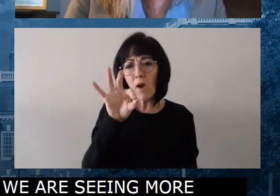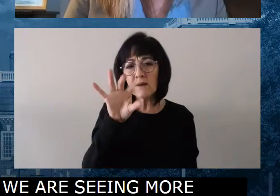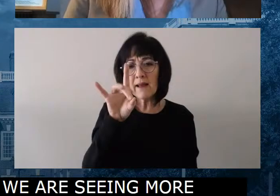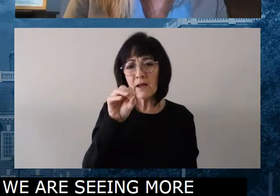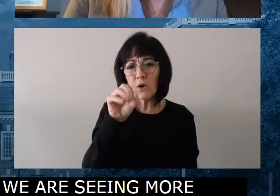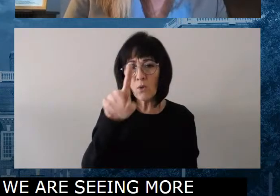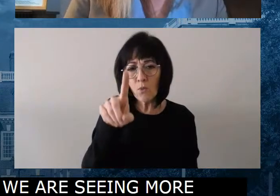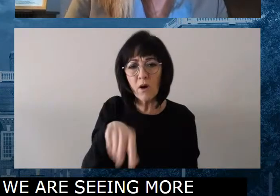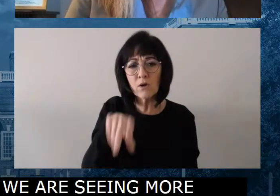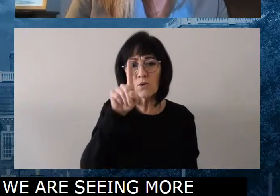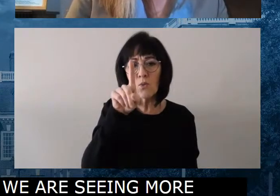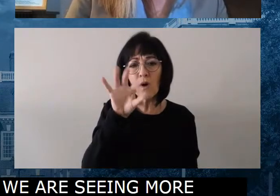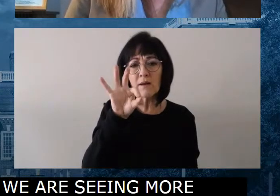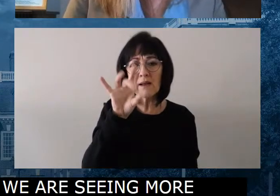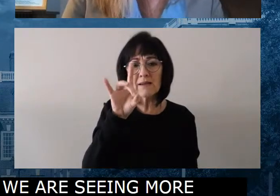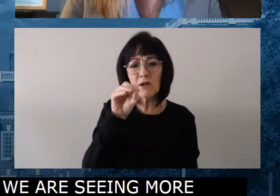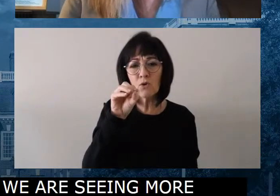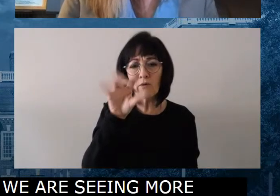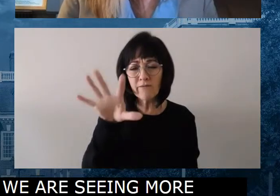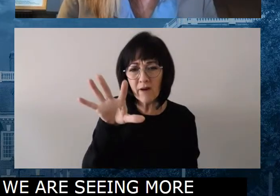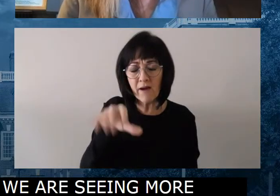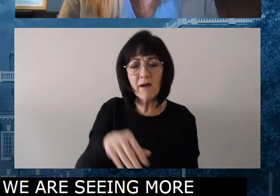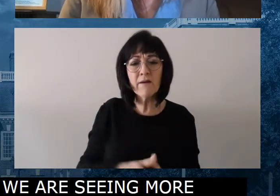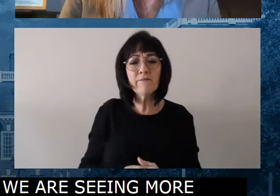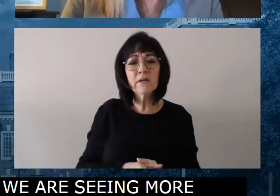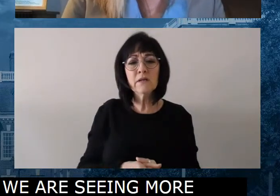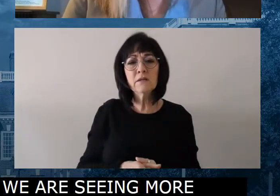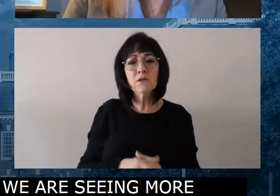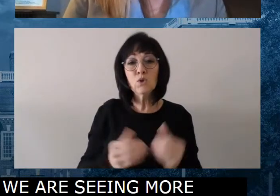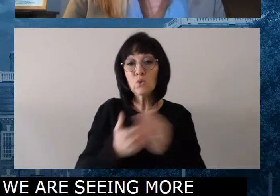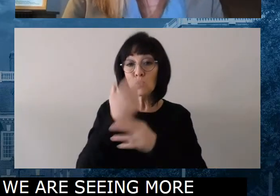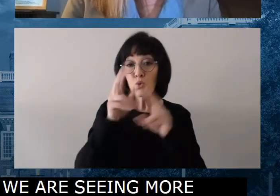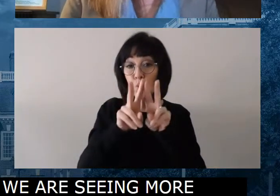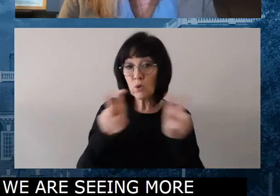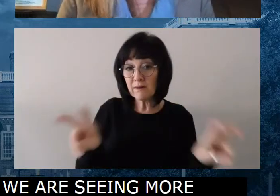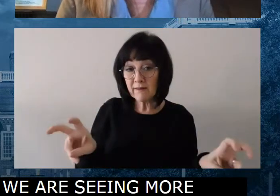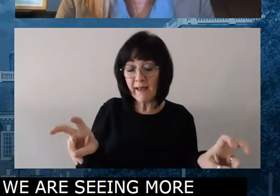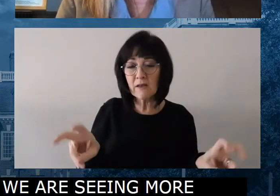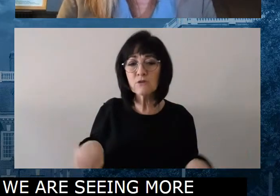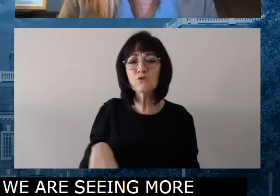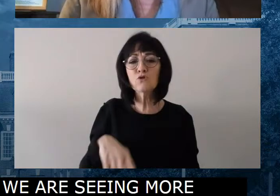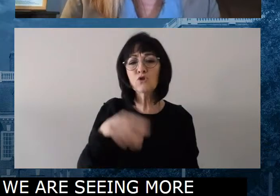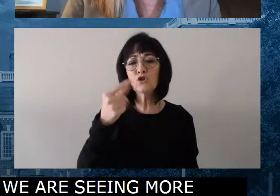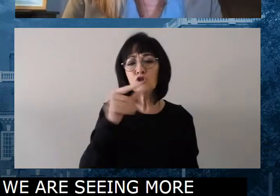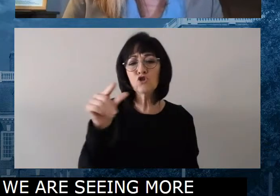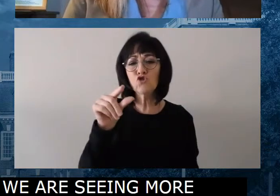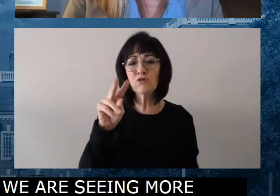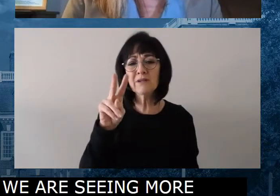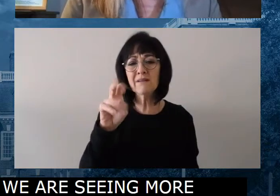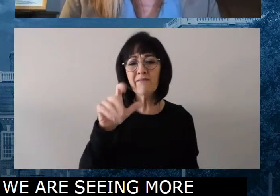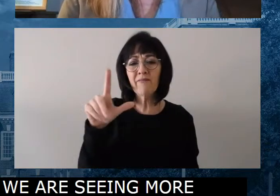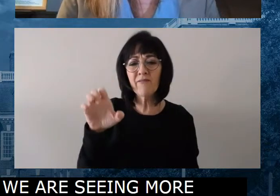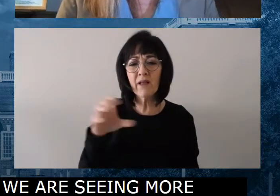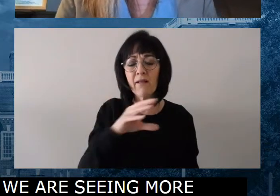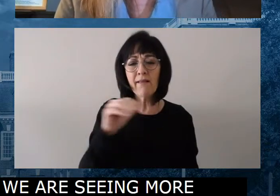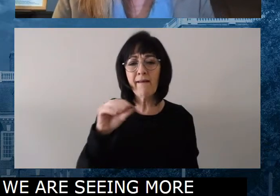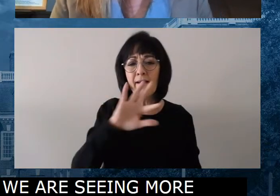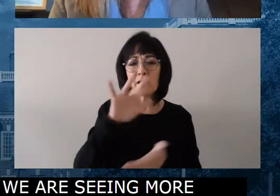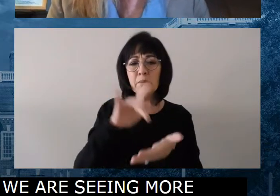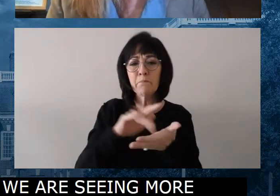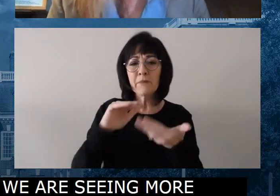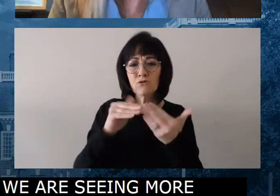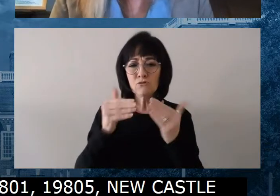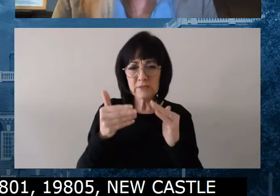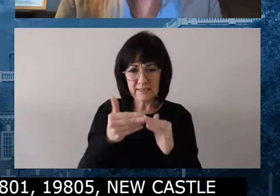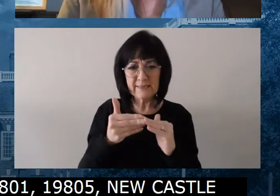19805, Newcastle, as well as Greenville and Middletown. So those are areas that we are keeping